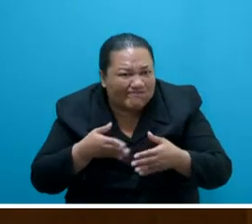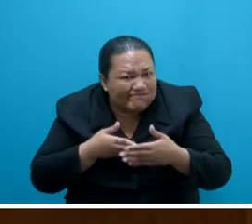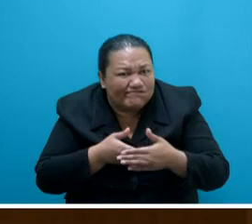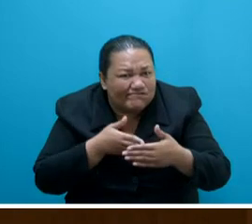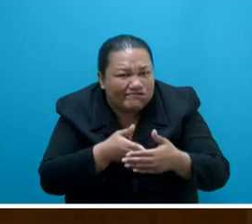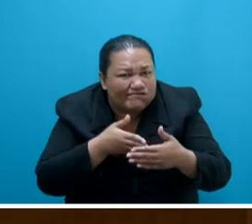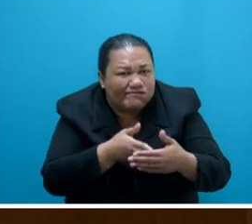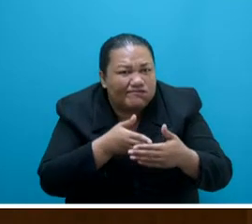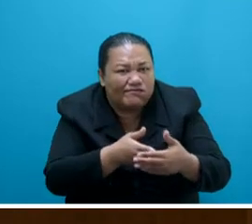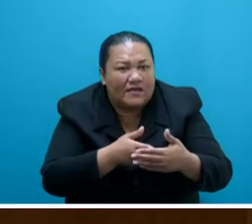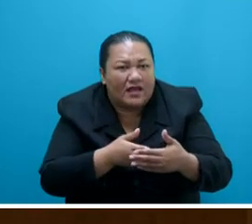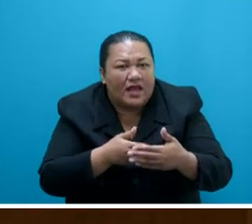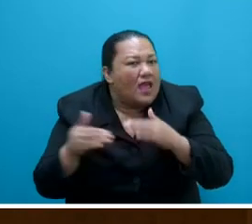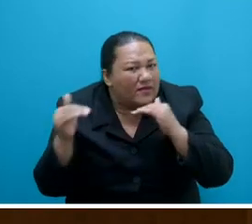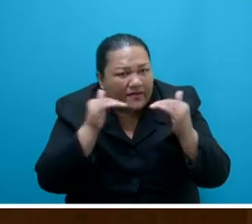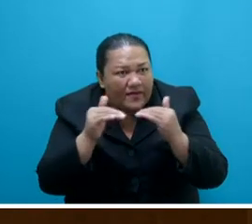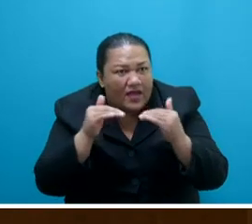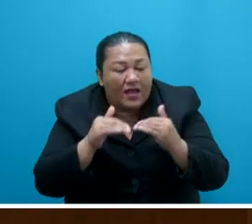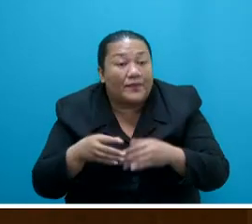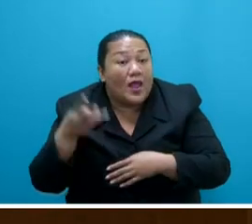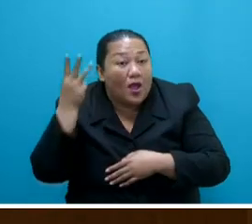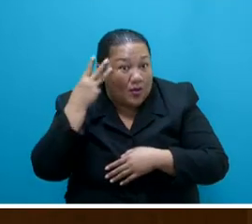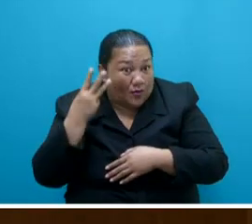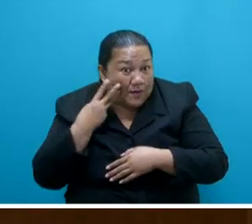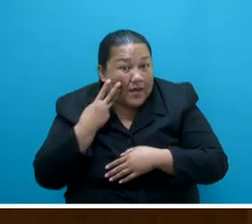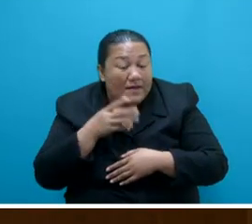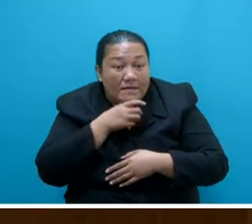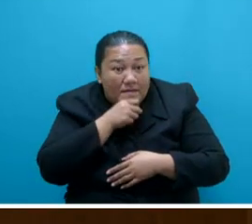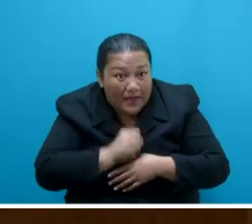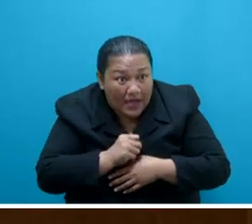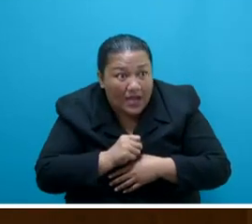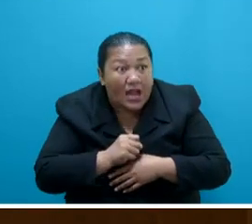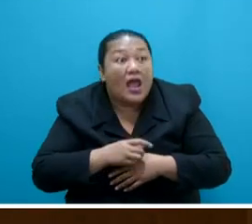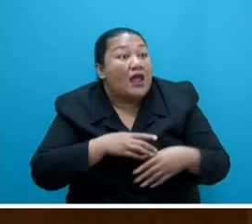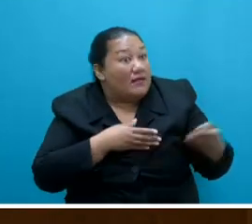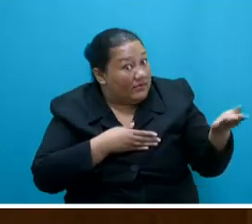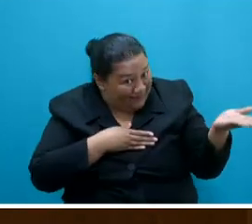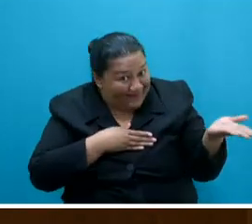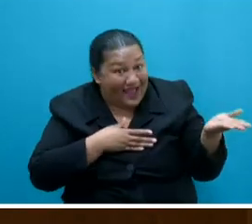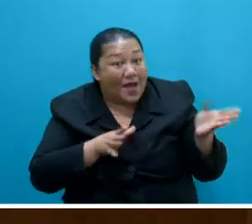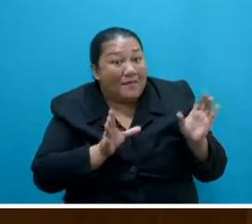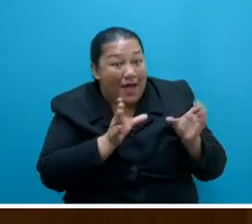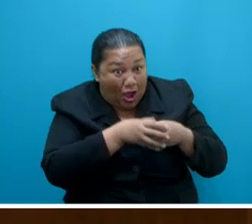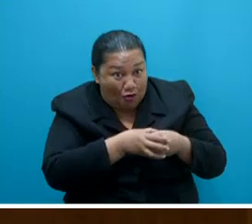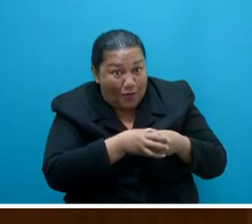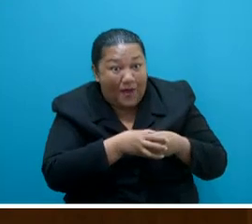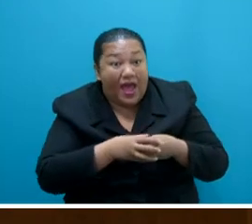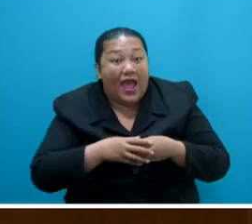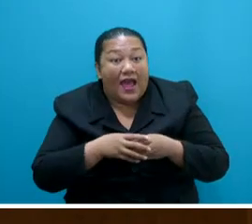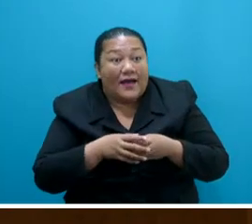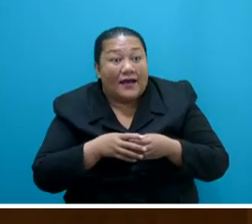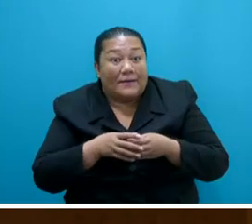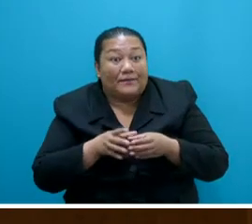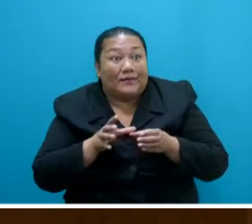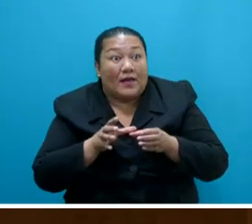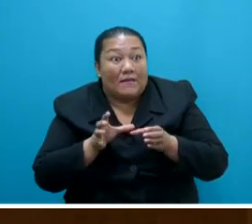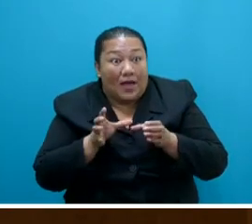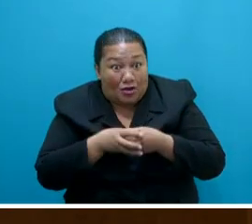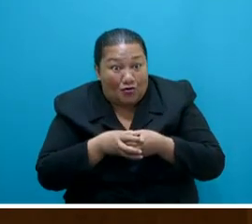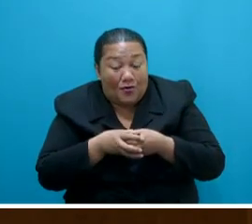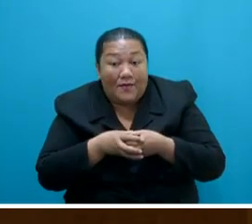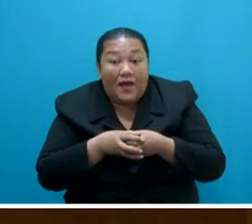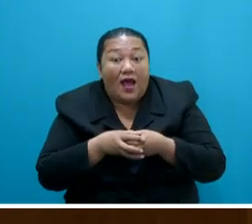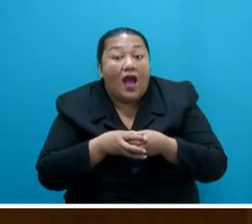Mr. Speaker, the women and men I lead always put Fiji and the Fijian people first. We are